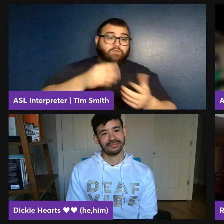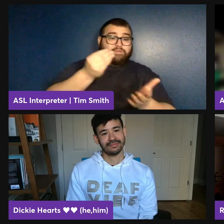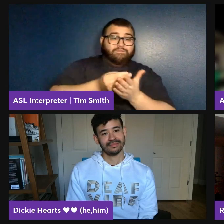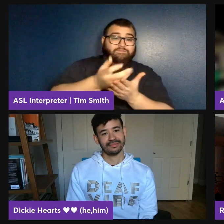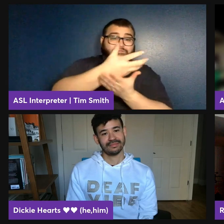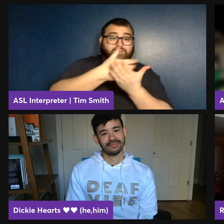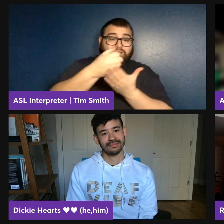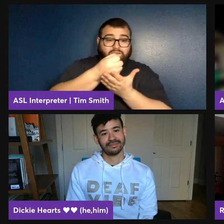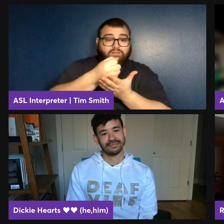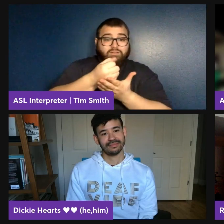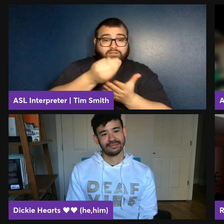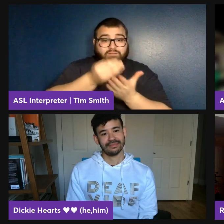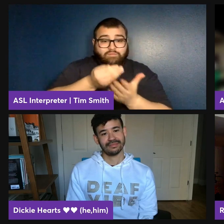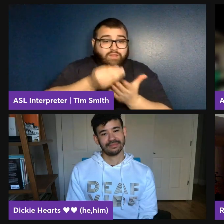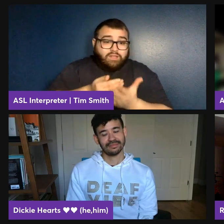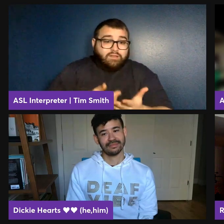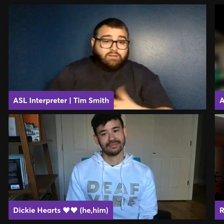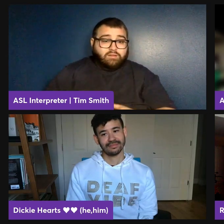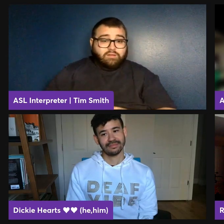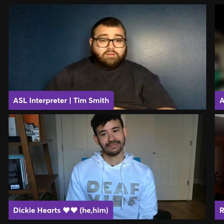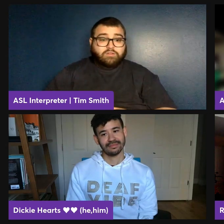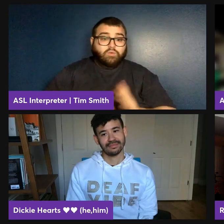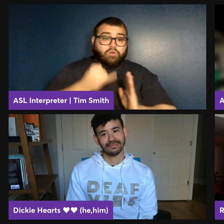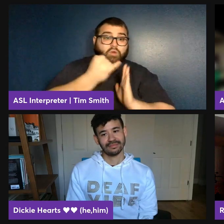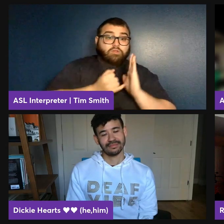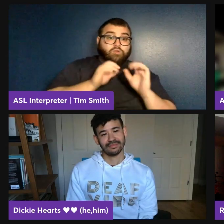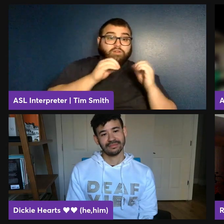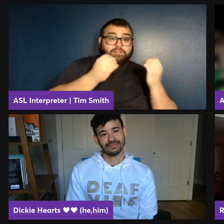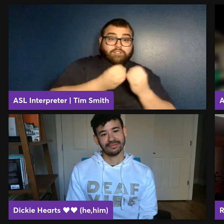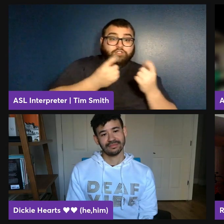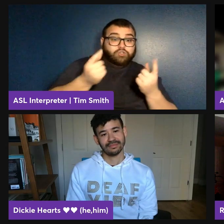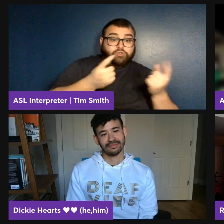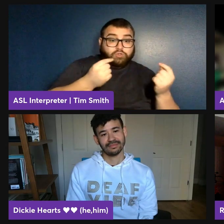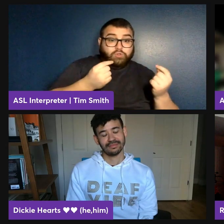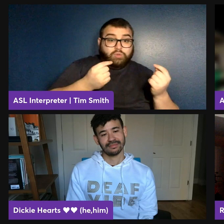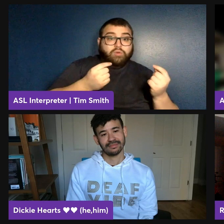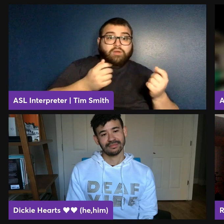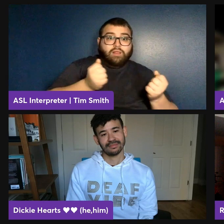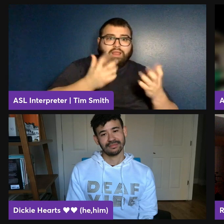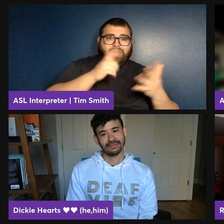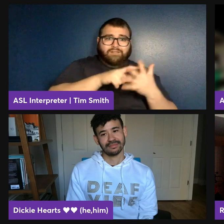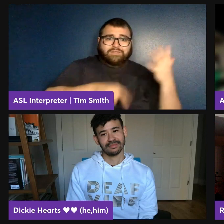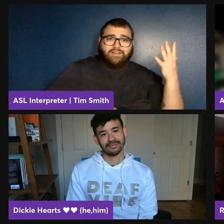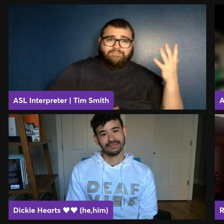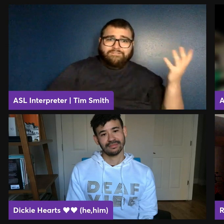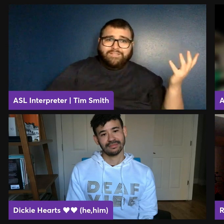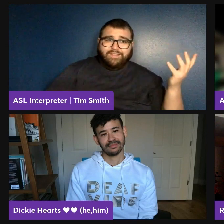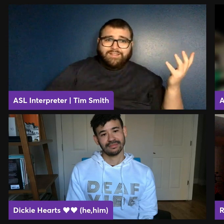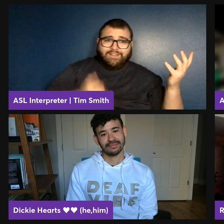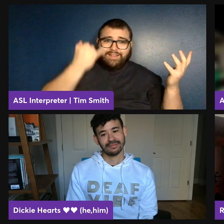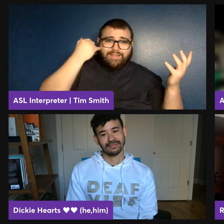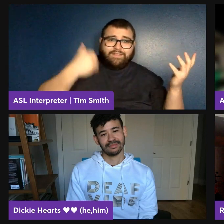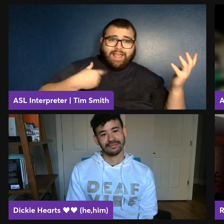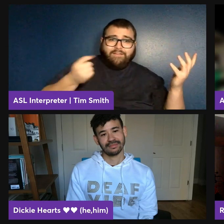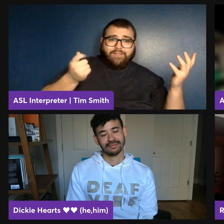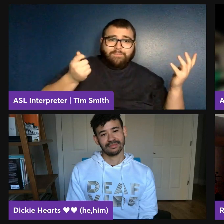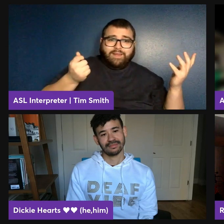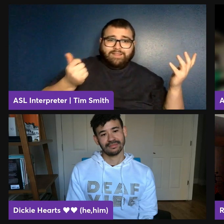So what should arts organizations and theaters do? Well, they should do lots of stuff if they have the money to do